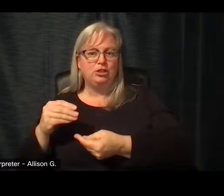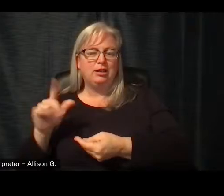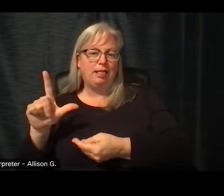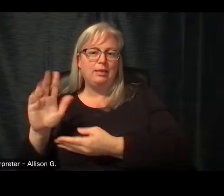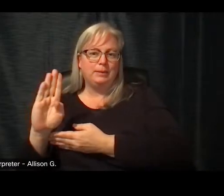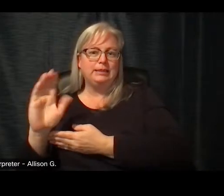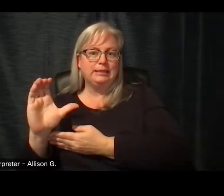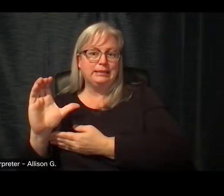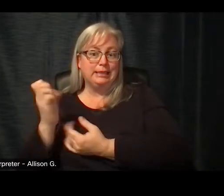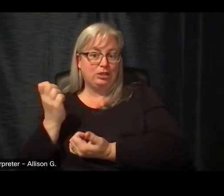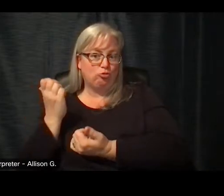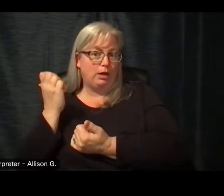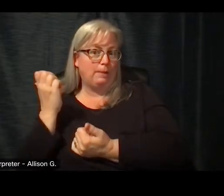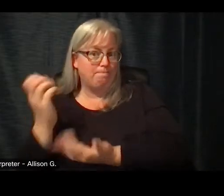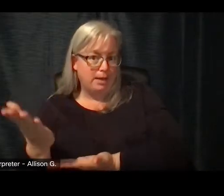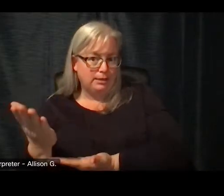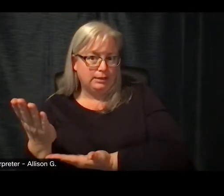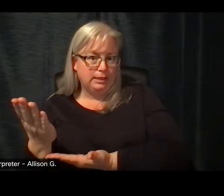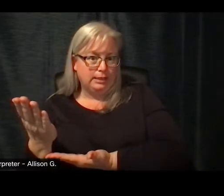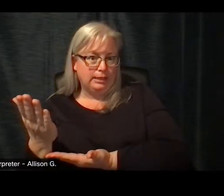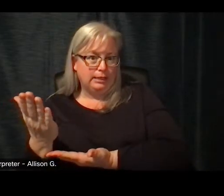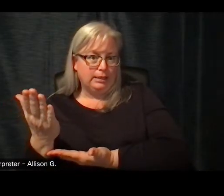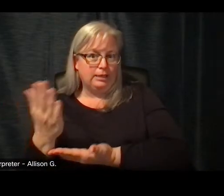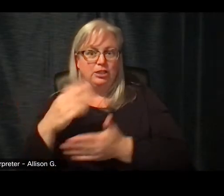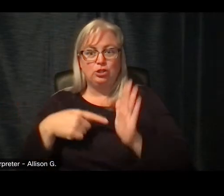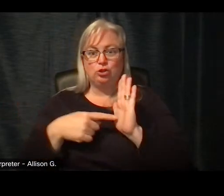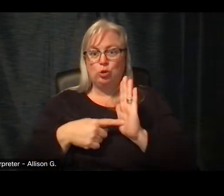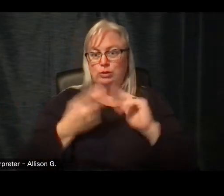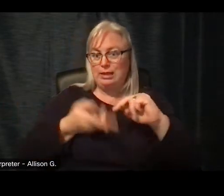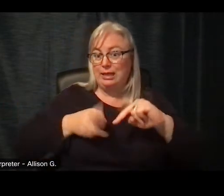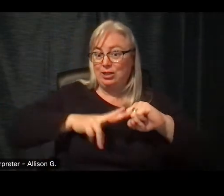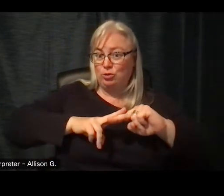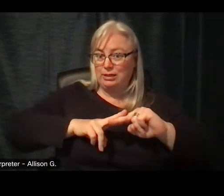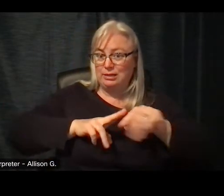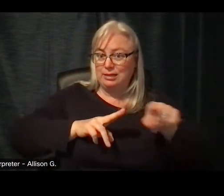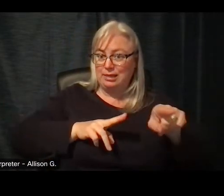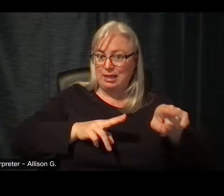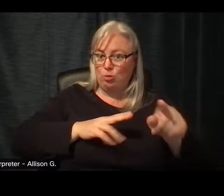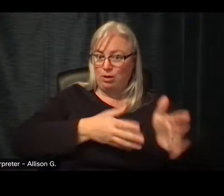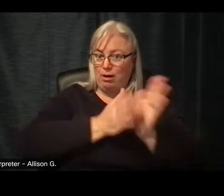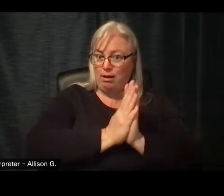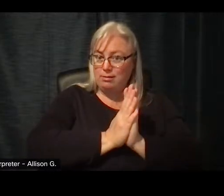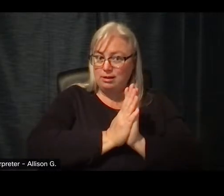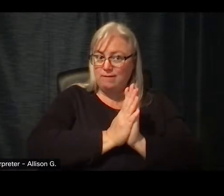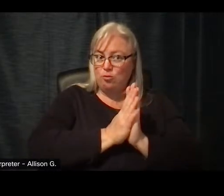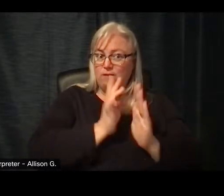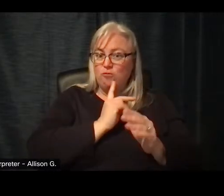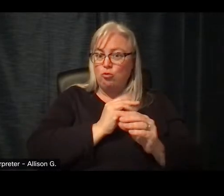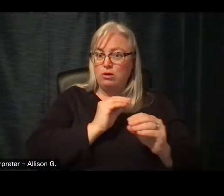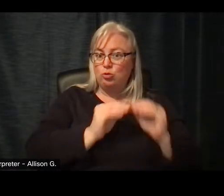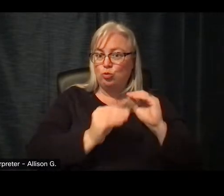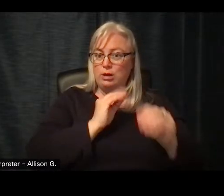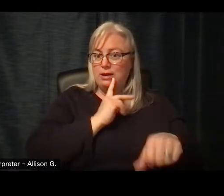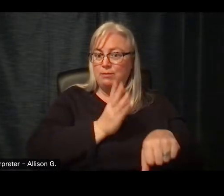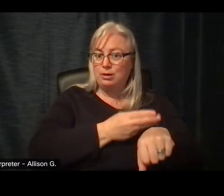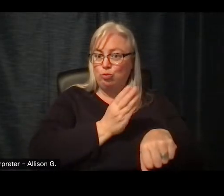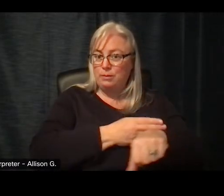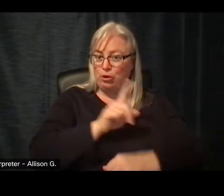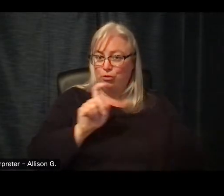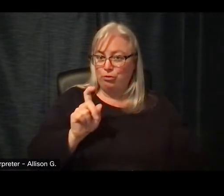legislative budget committee is recommending represents the increase that they were asking for in rehab and repair.